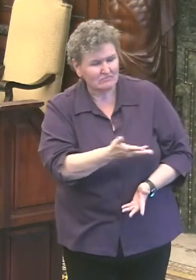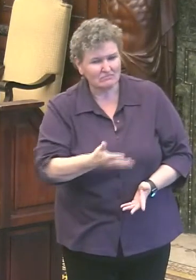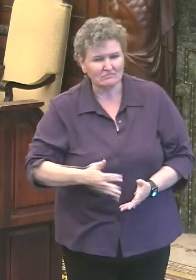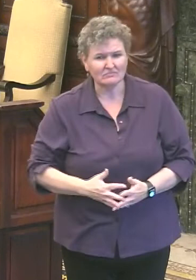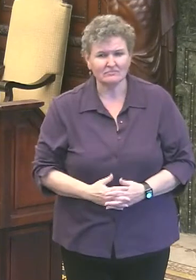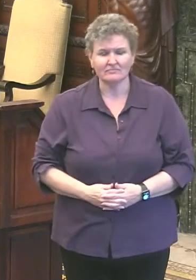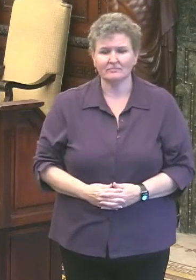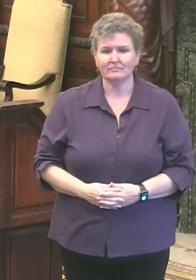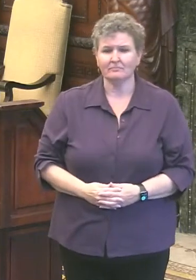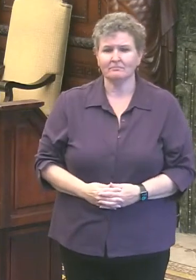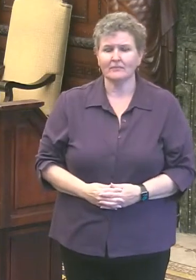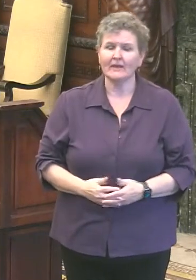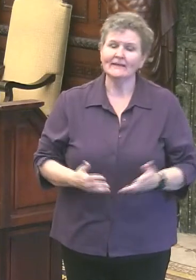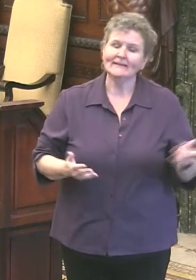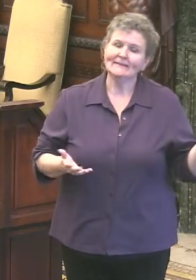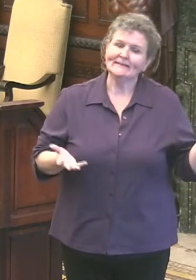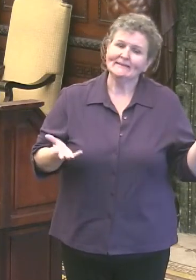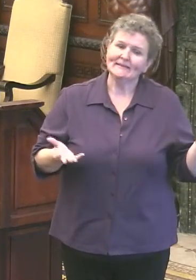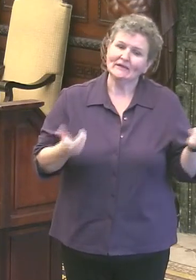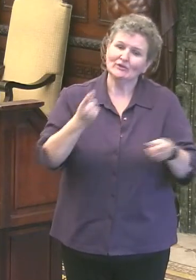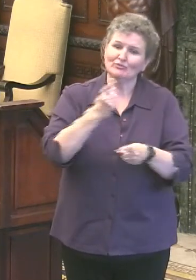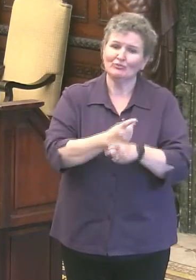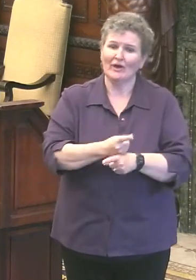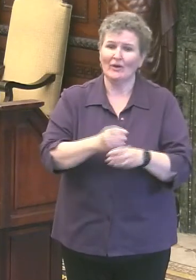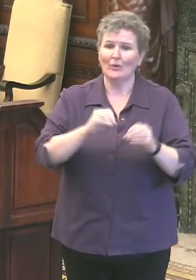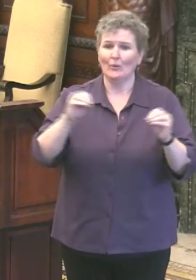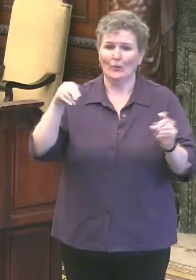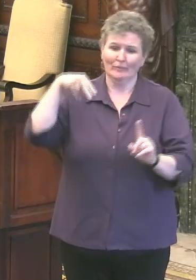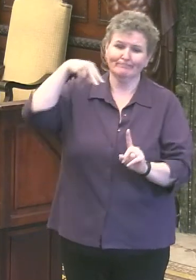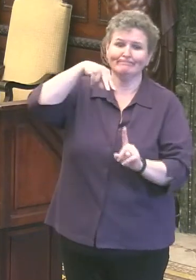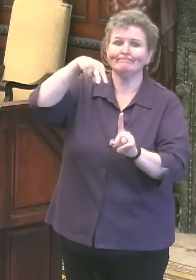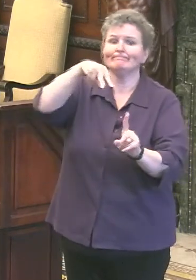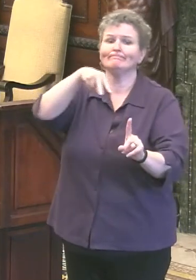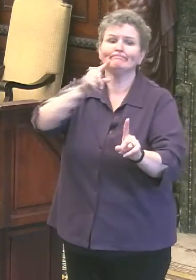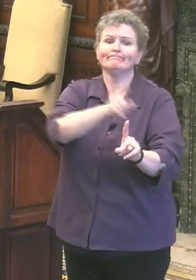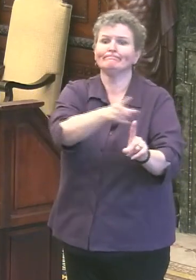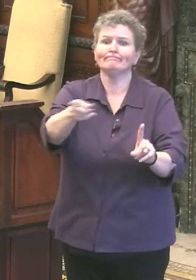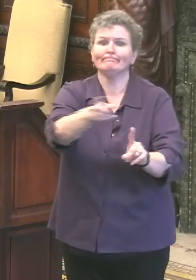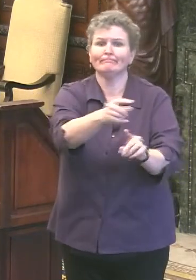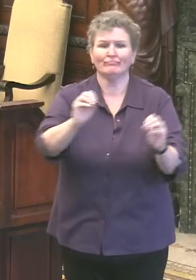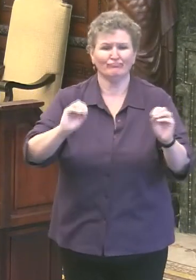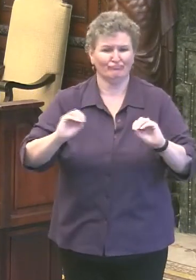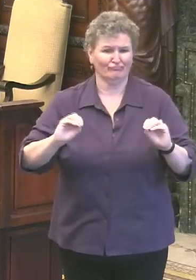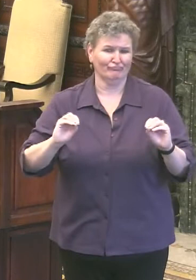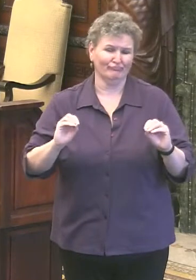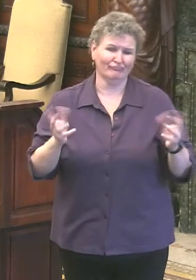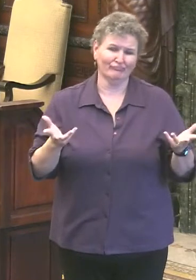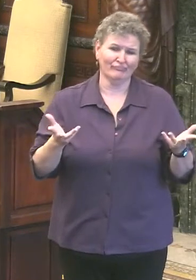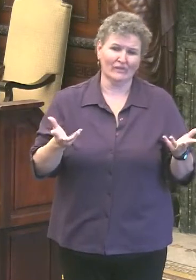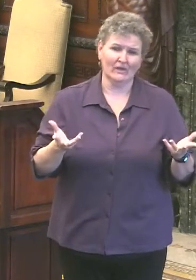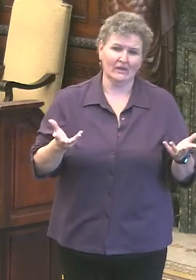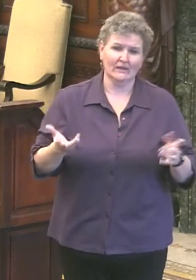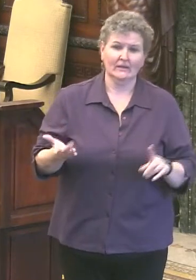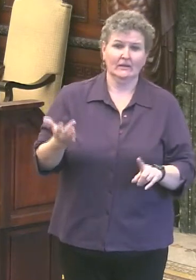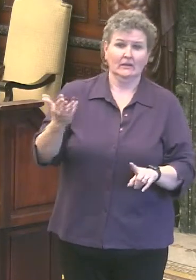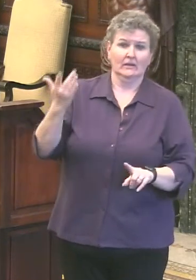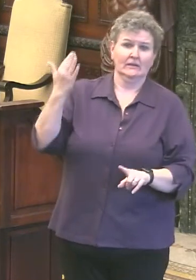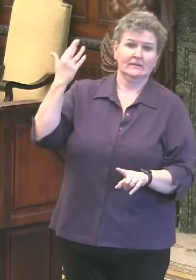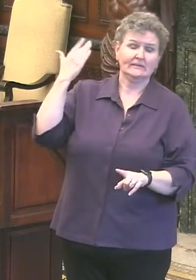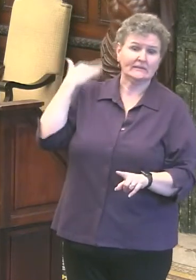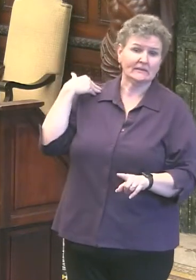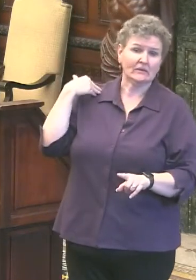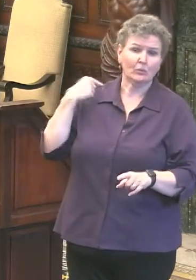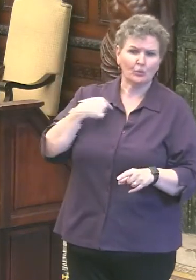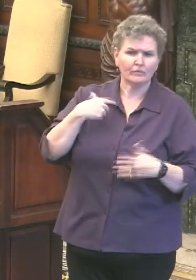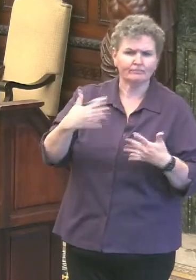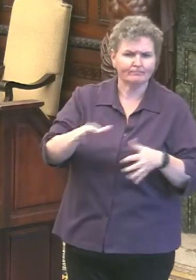Yeah, I mean, they will be unsupervised. And so just like they've been in the past, and it is, and we are working with